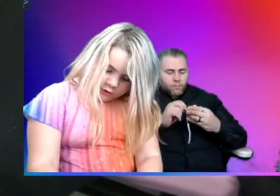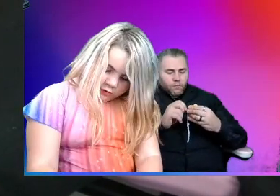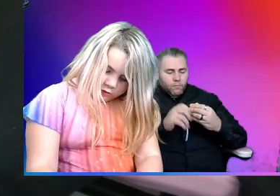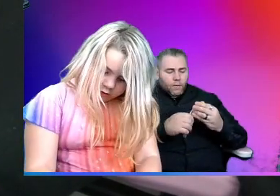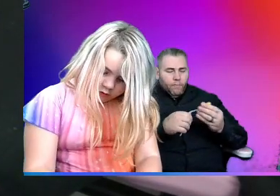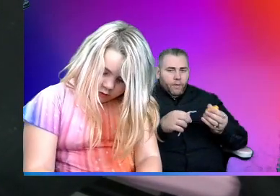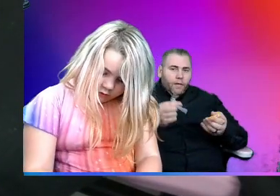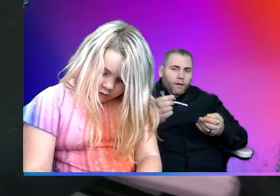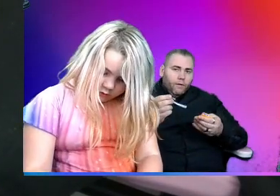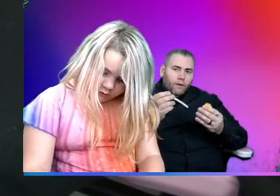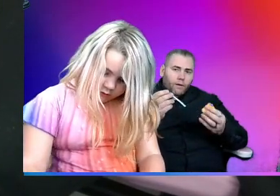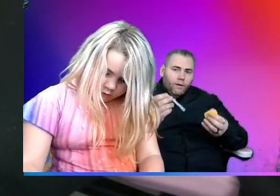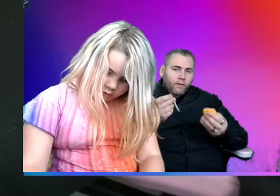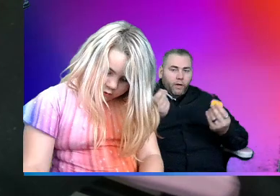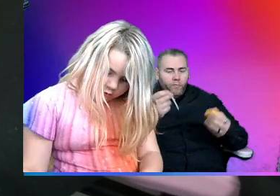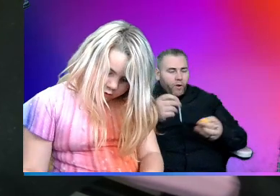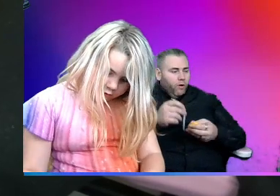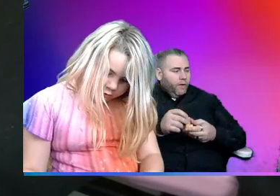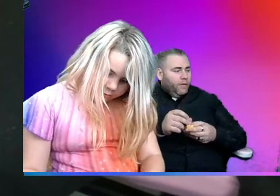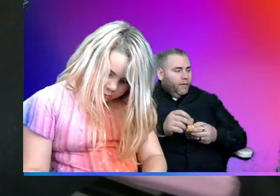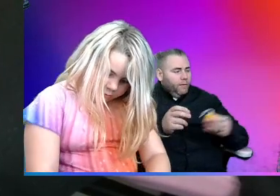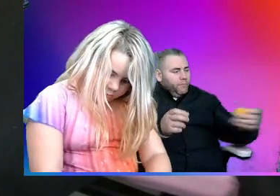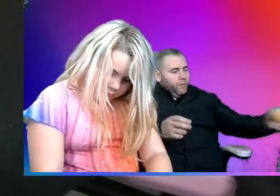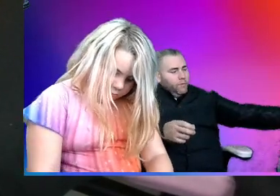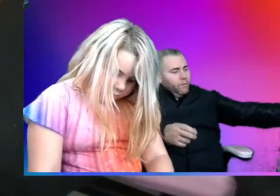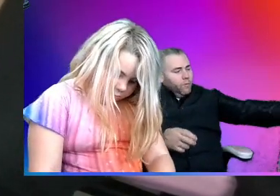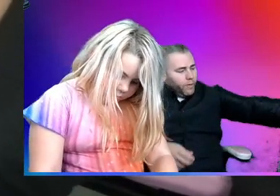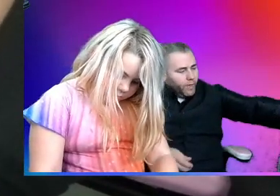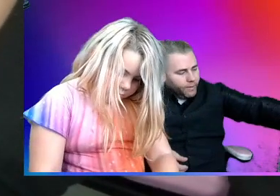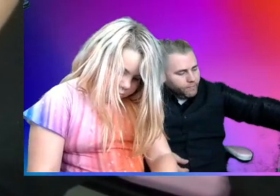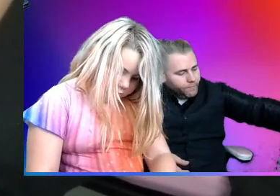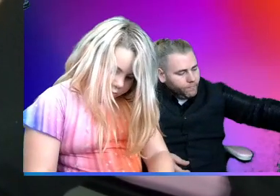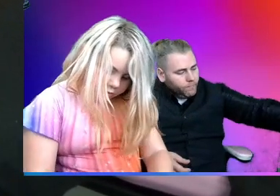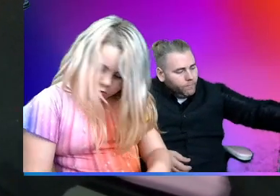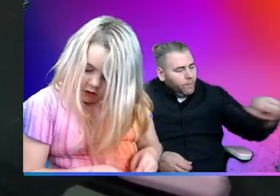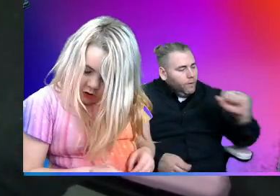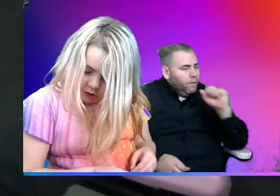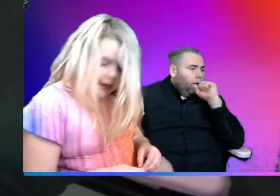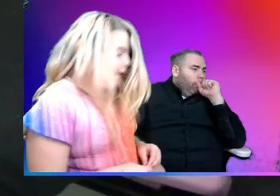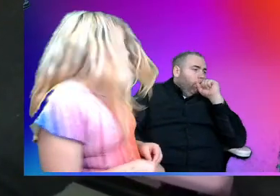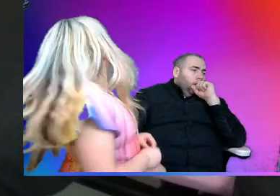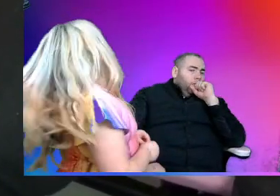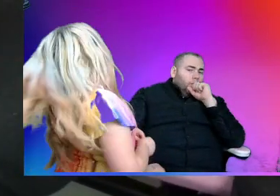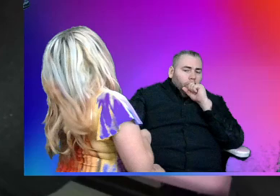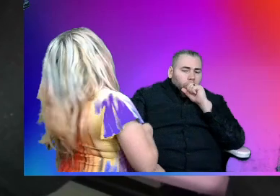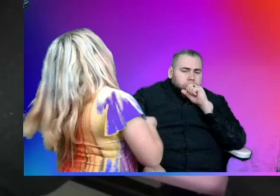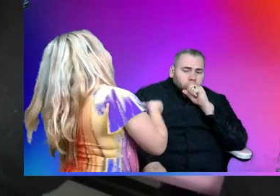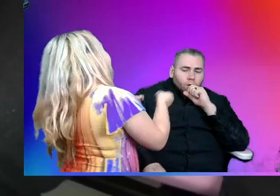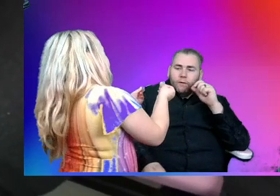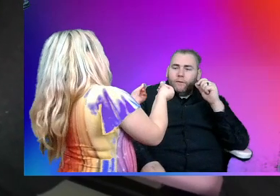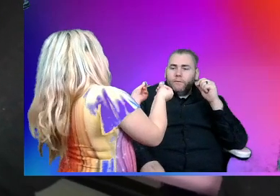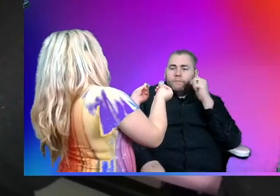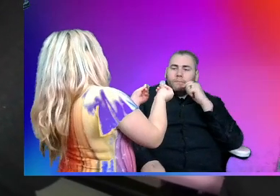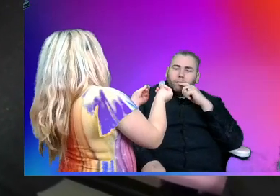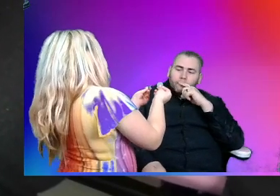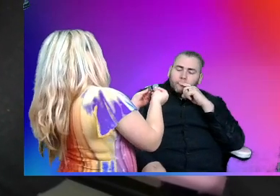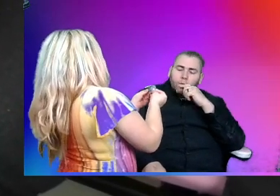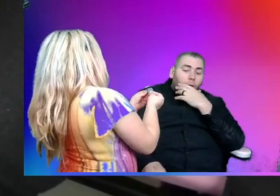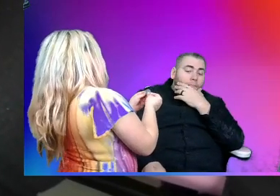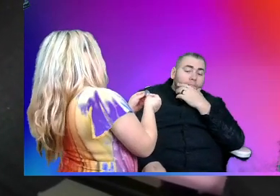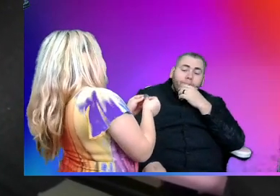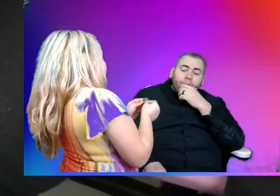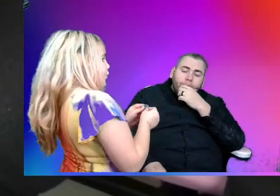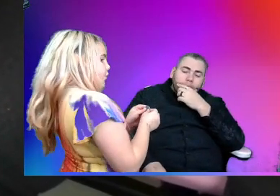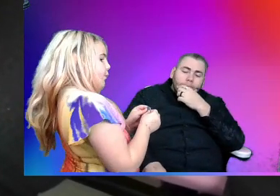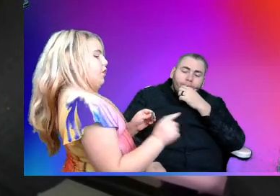Yep, I can't. I tried to repair it, but I can't. But we'll work on it. Daddy, where's the piece to the coin? The